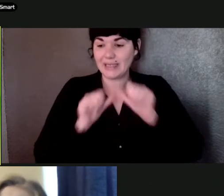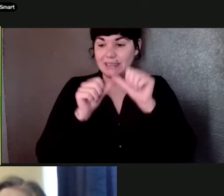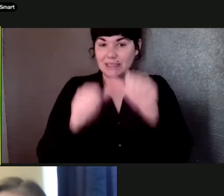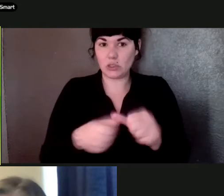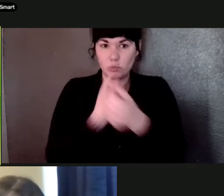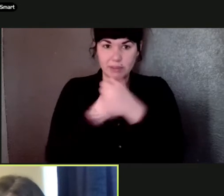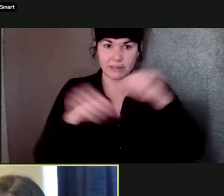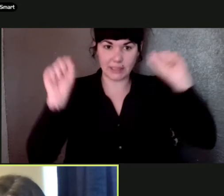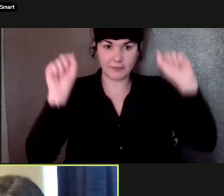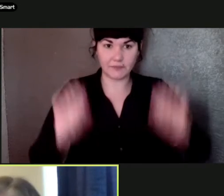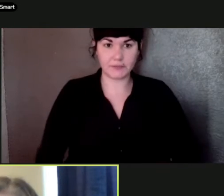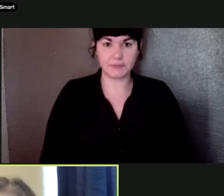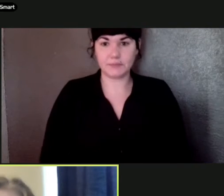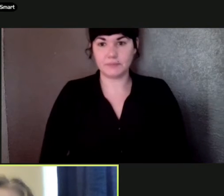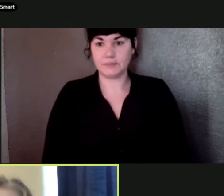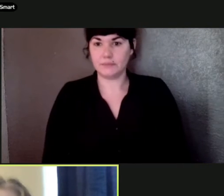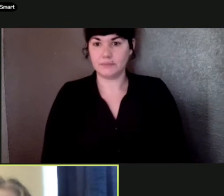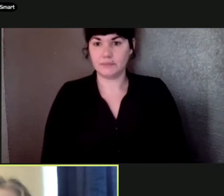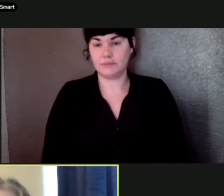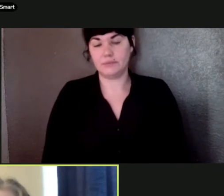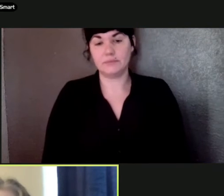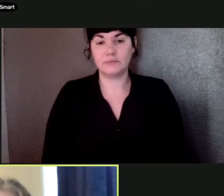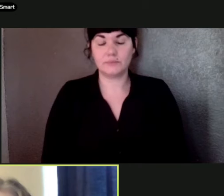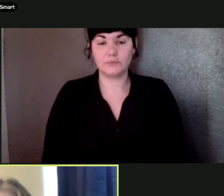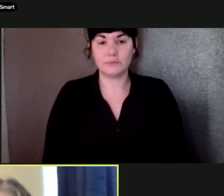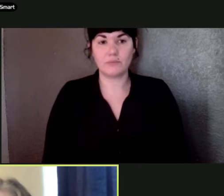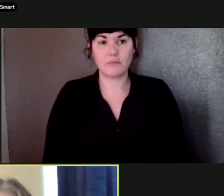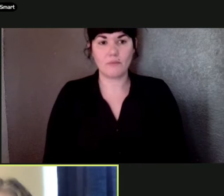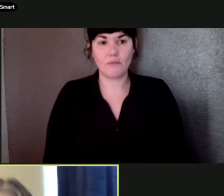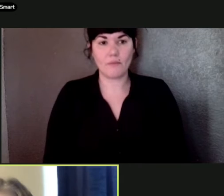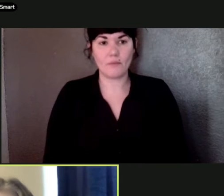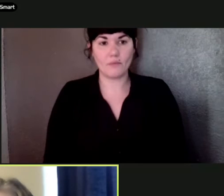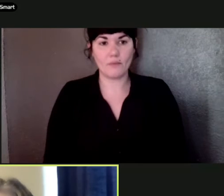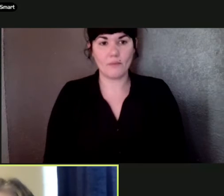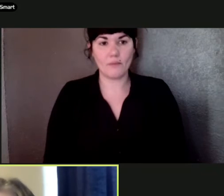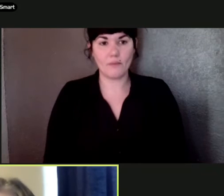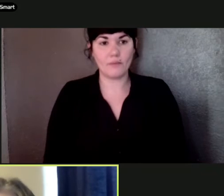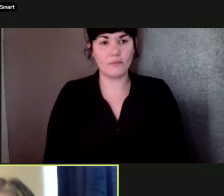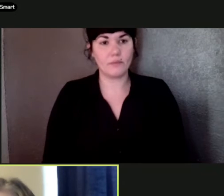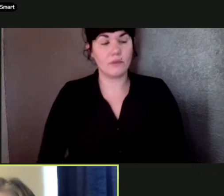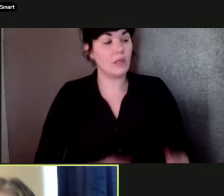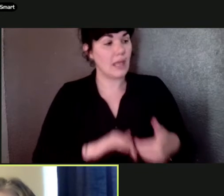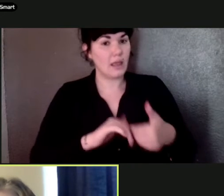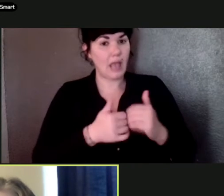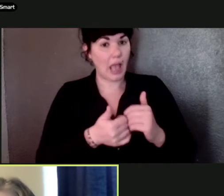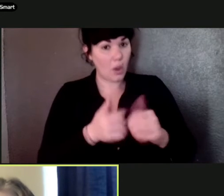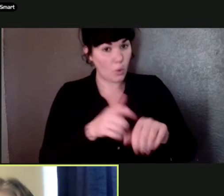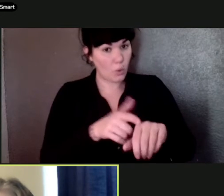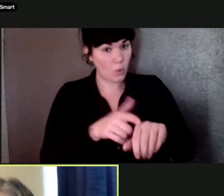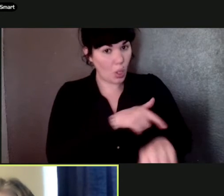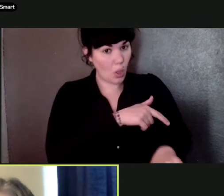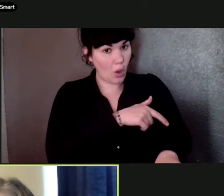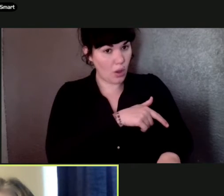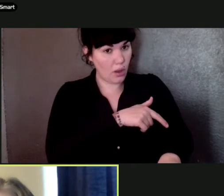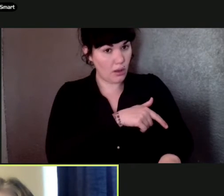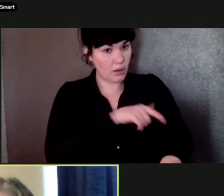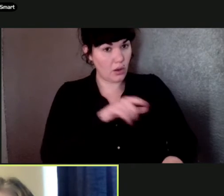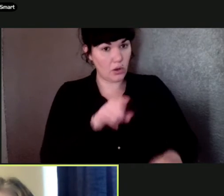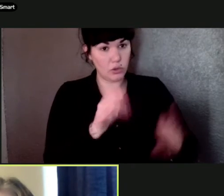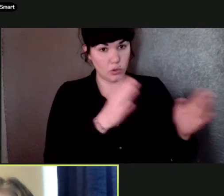How long are you planning on keeping the neighborhood sites operating for vaccinations?